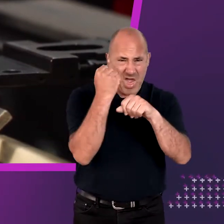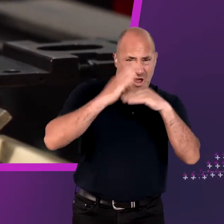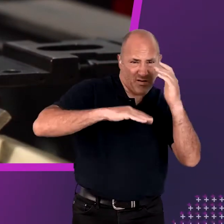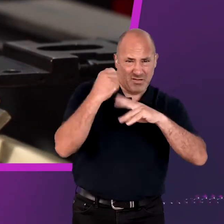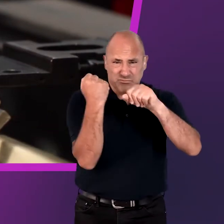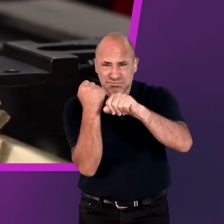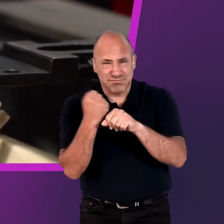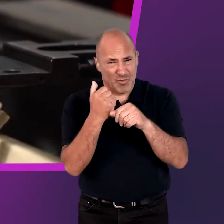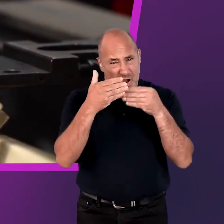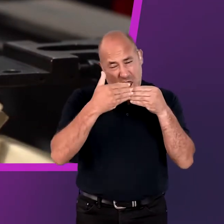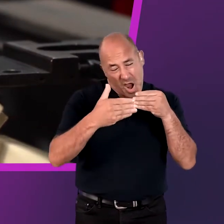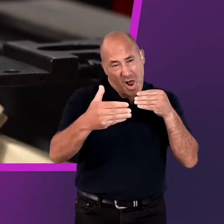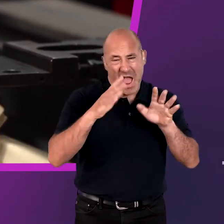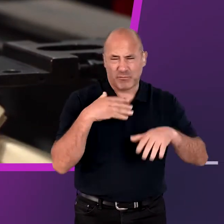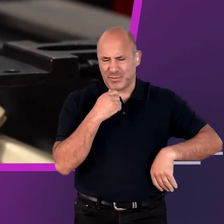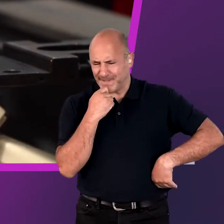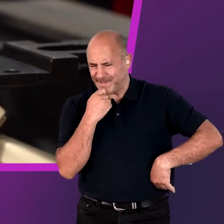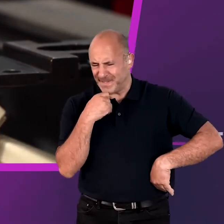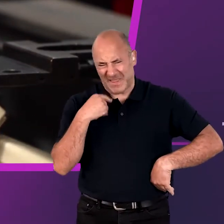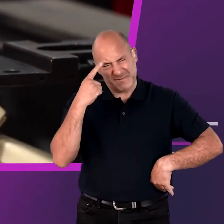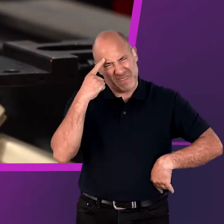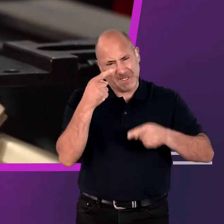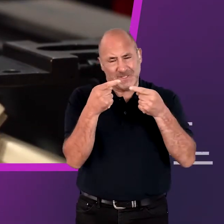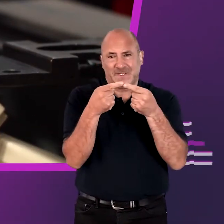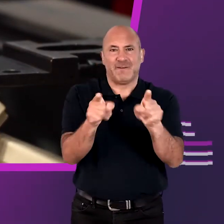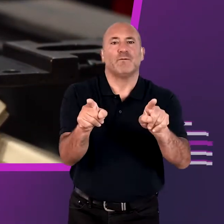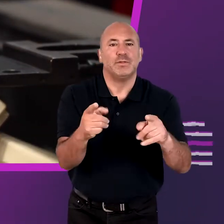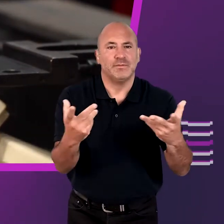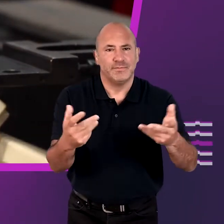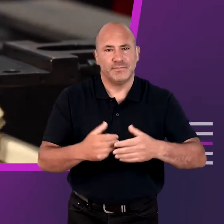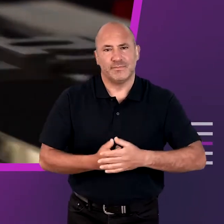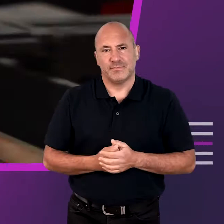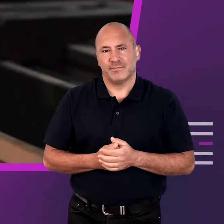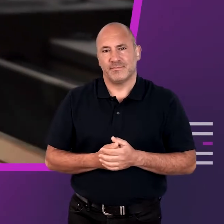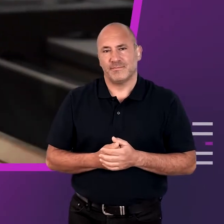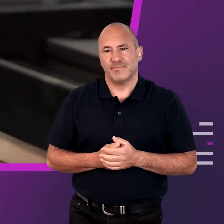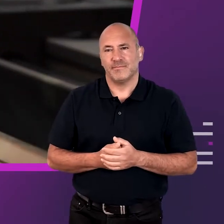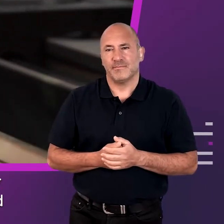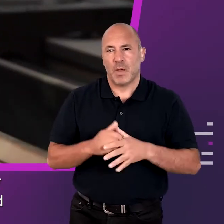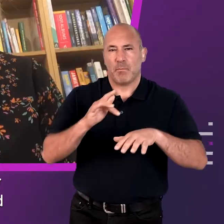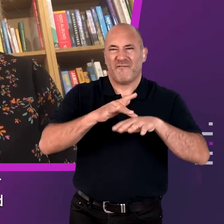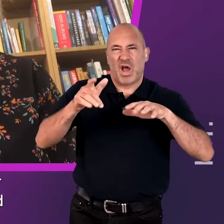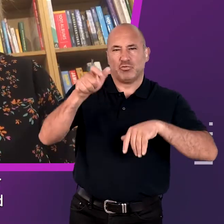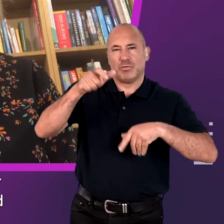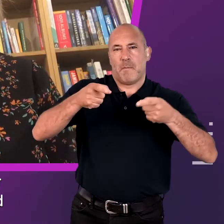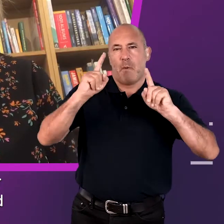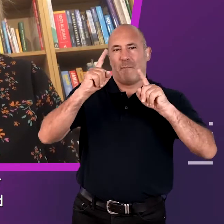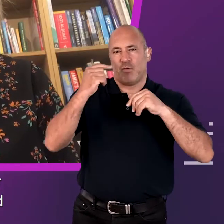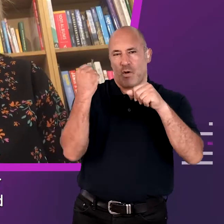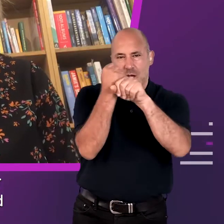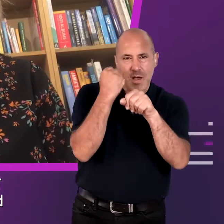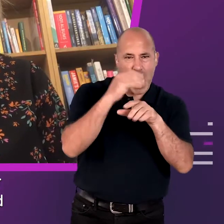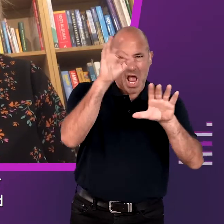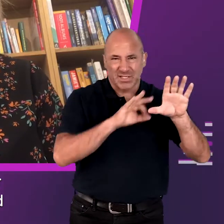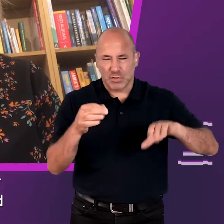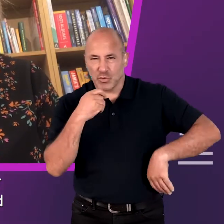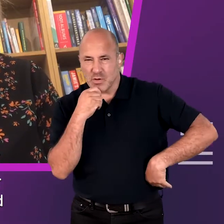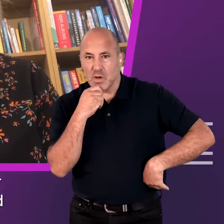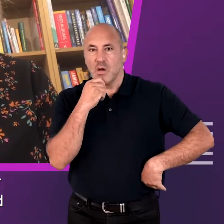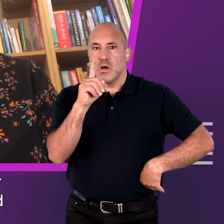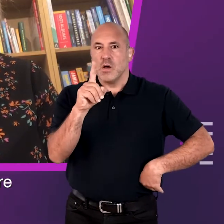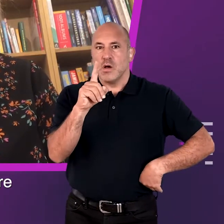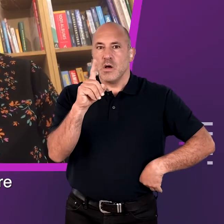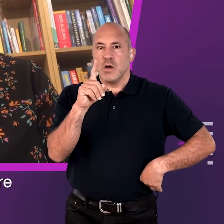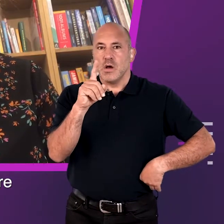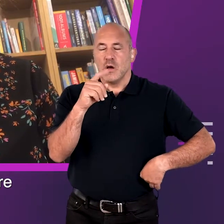involved in building those bridges is so long that we knew we had to approach it differently. And the professional head for buildings and